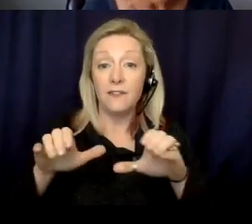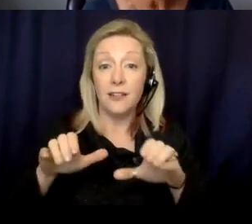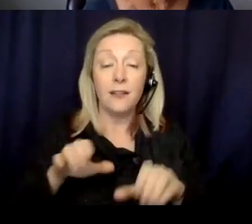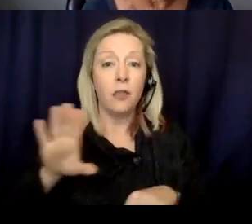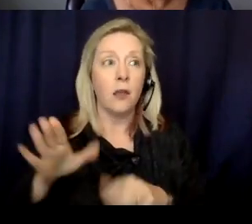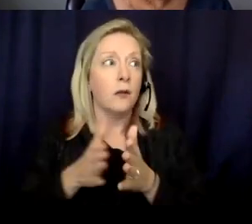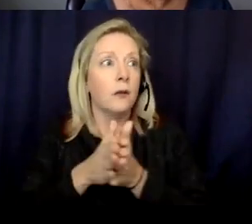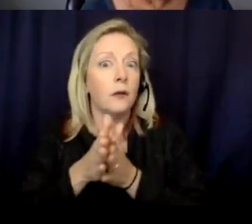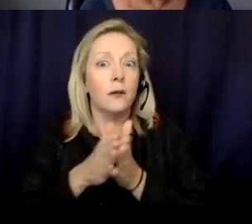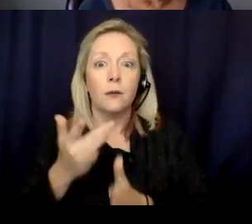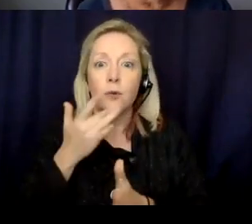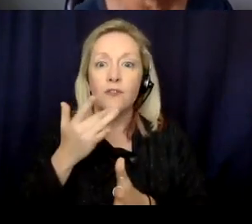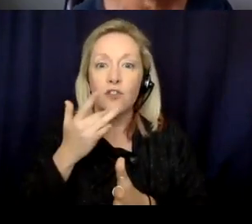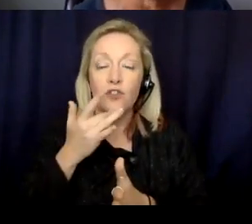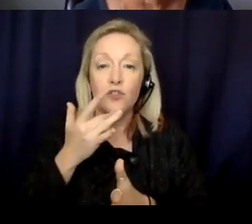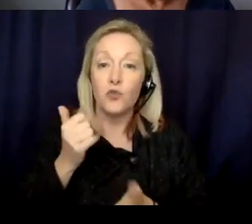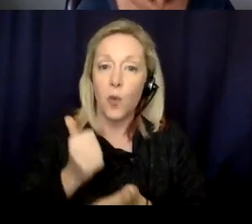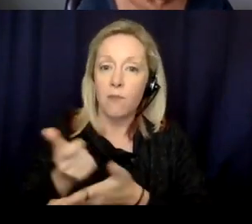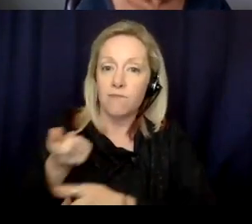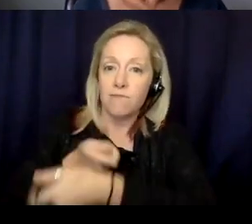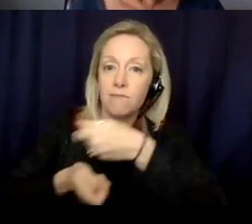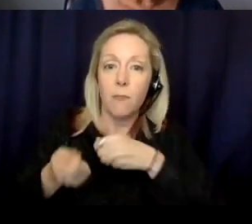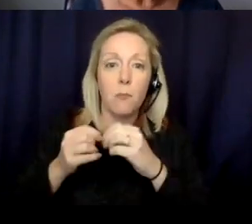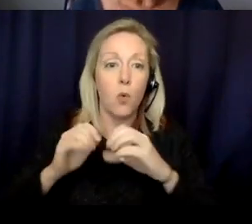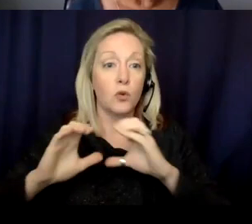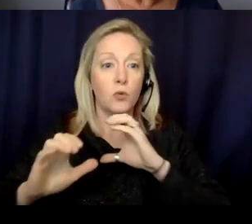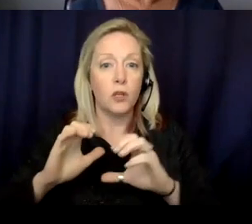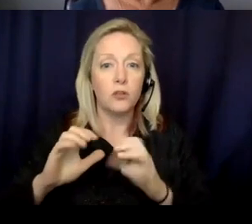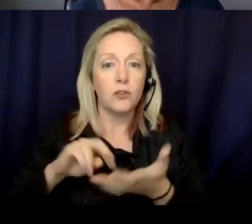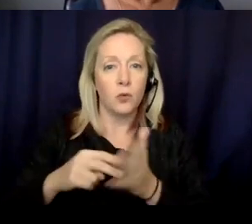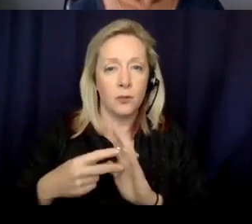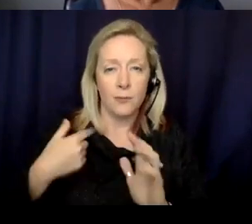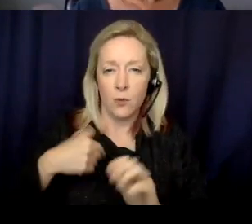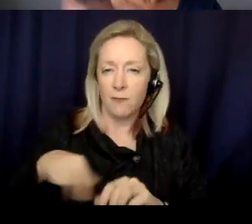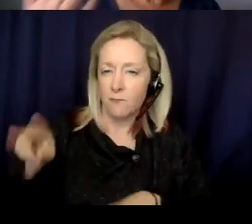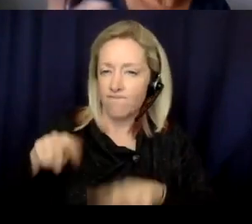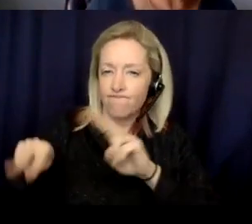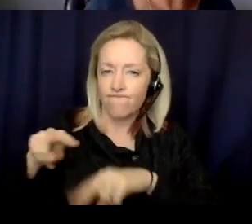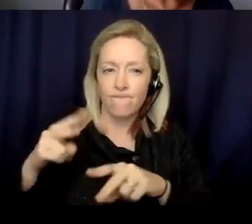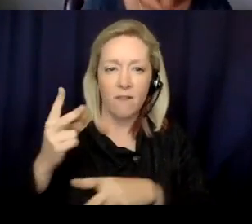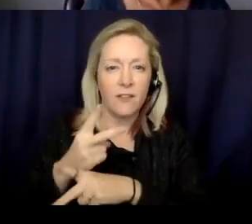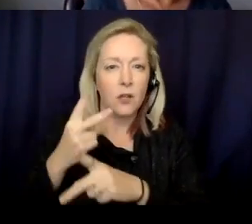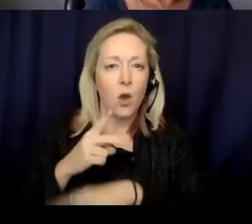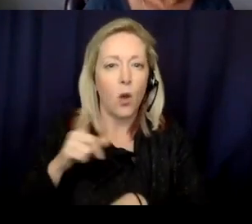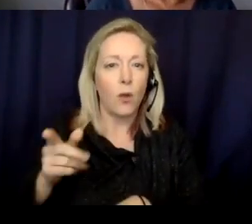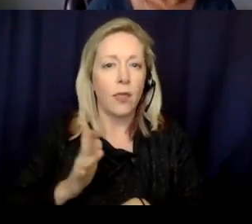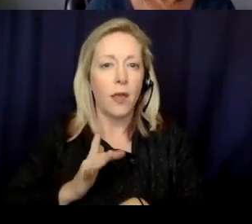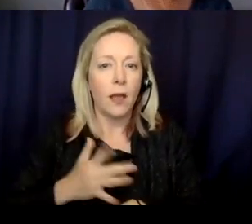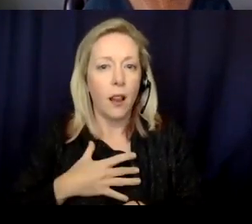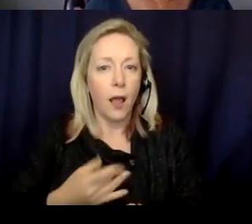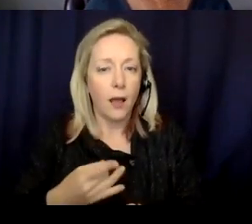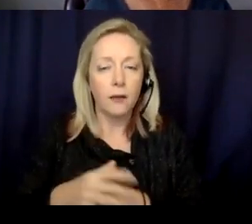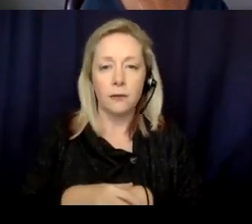and motivating to the individual. So we have to look at what do they like. I was talking to someone earlier